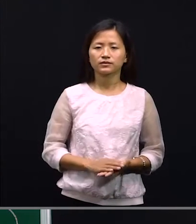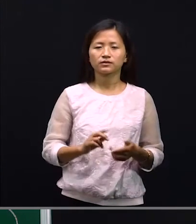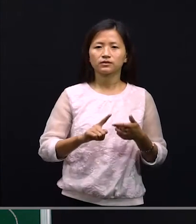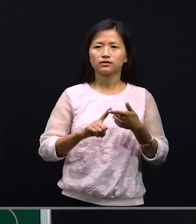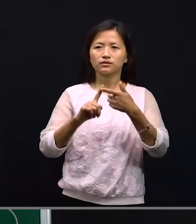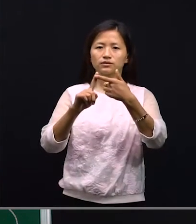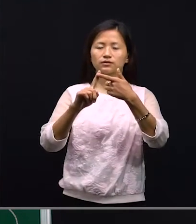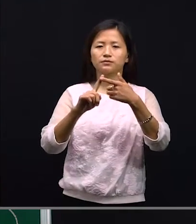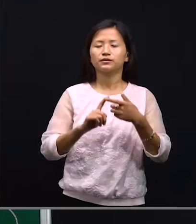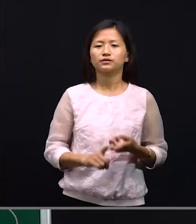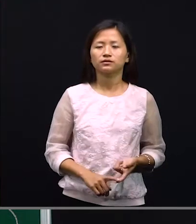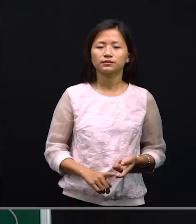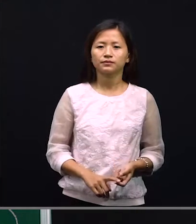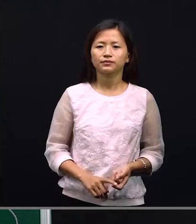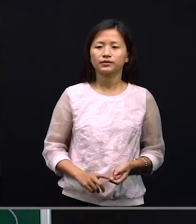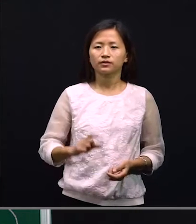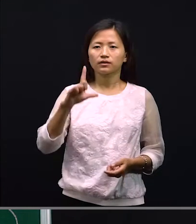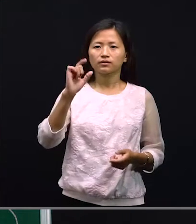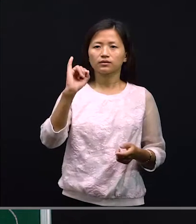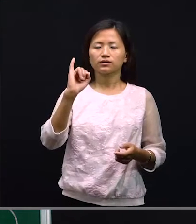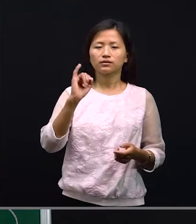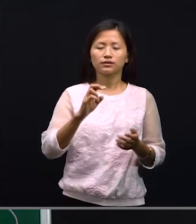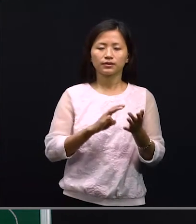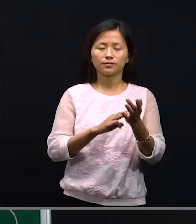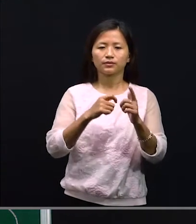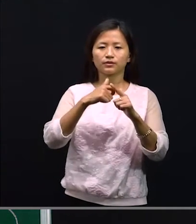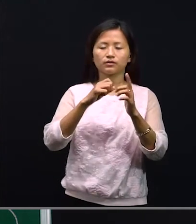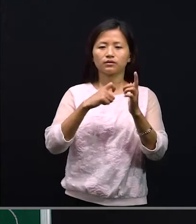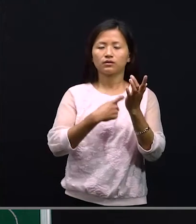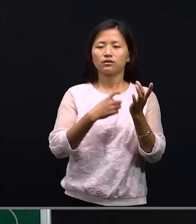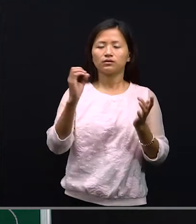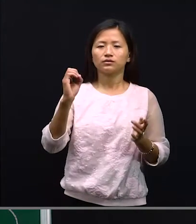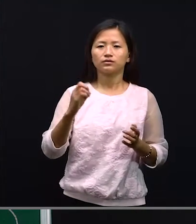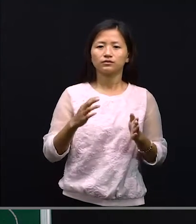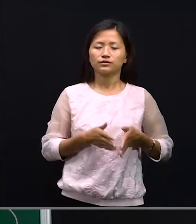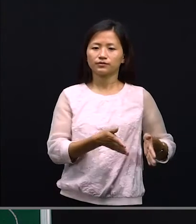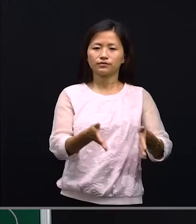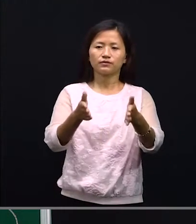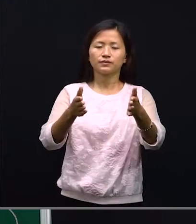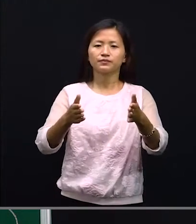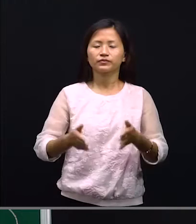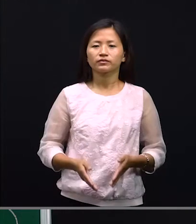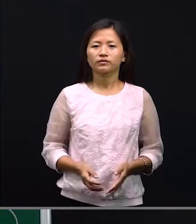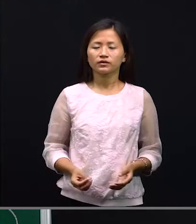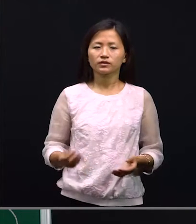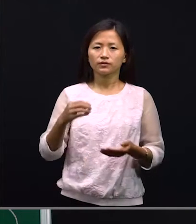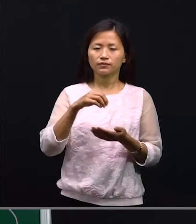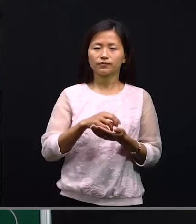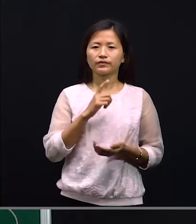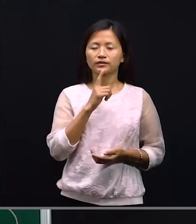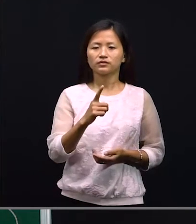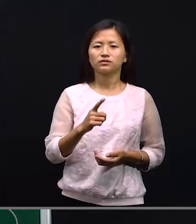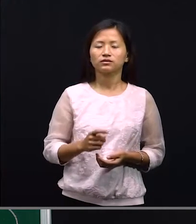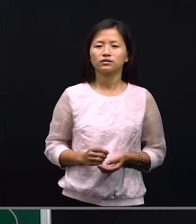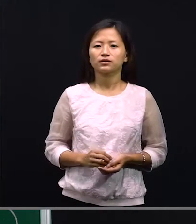let me tell you about this Likimro River. Okay, now here in this Likimro River, I mentioned to you that